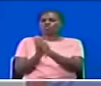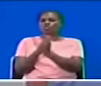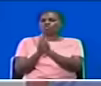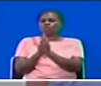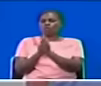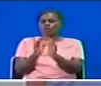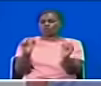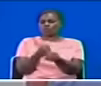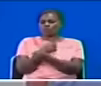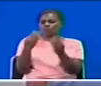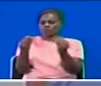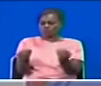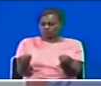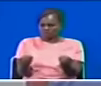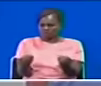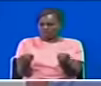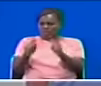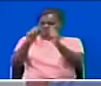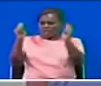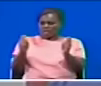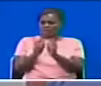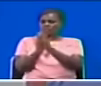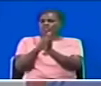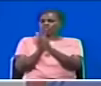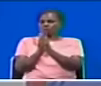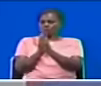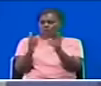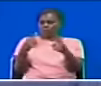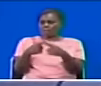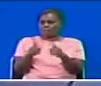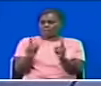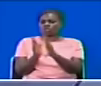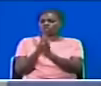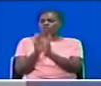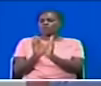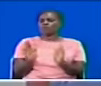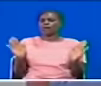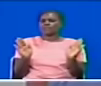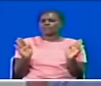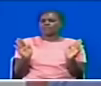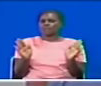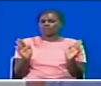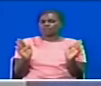that we cannot do anything about. Mm. The ethnic narrative is just that, a narrative. And the